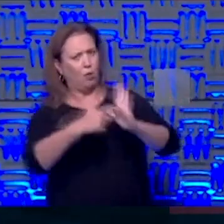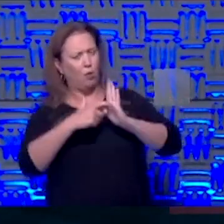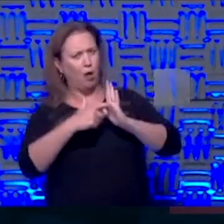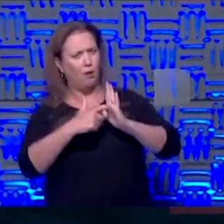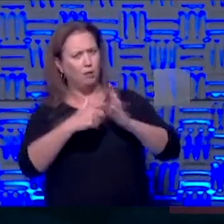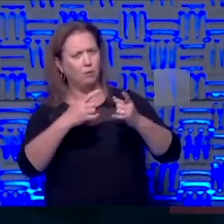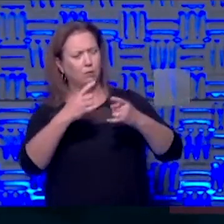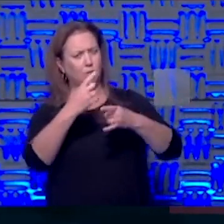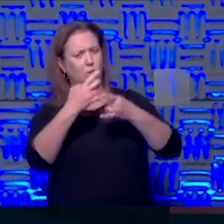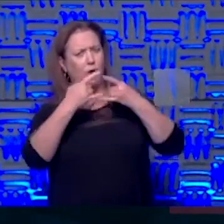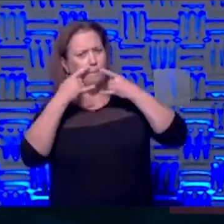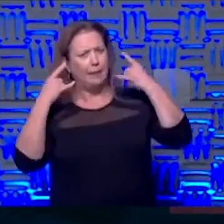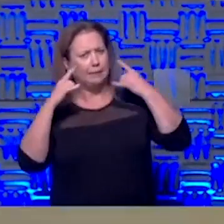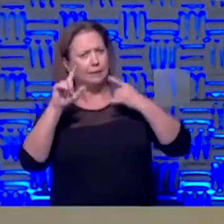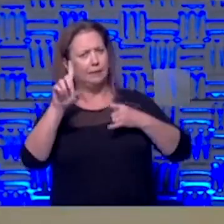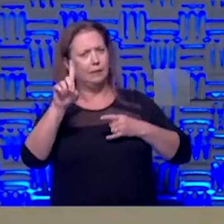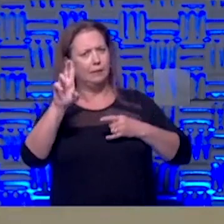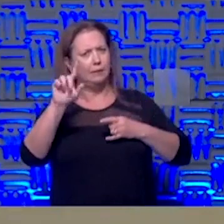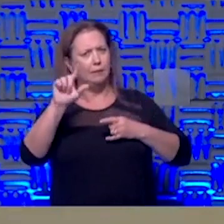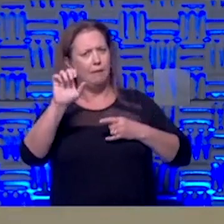room?